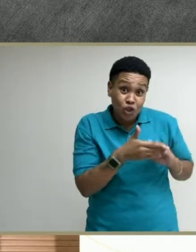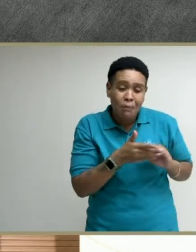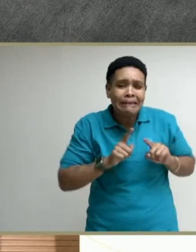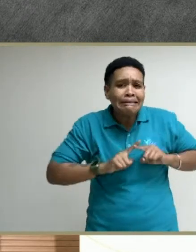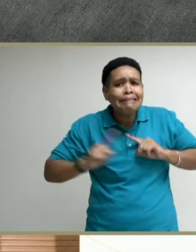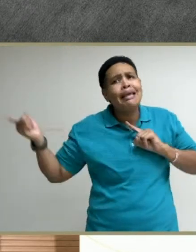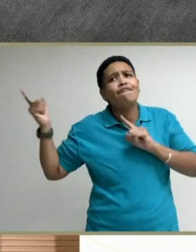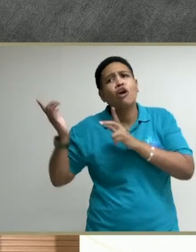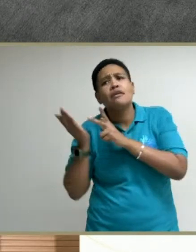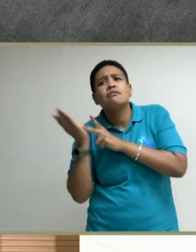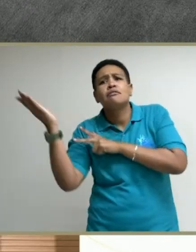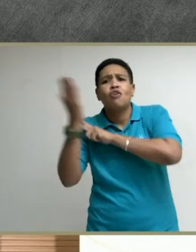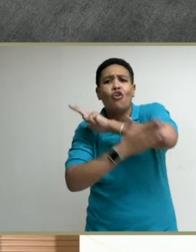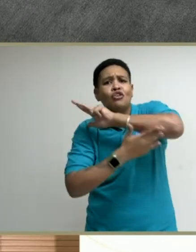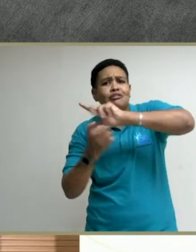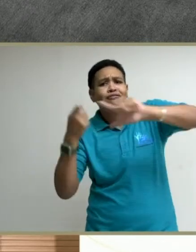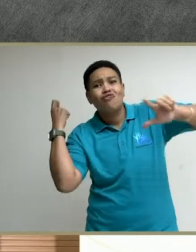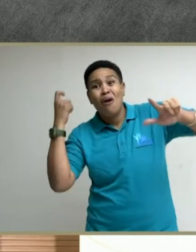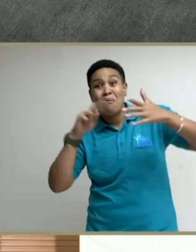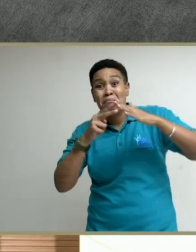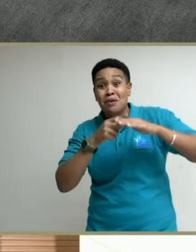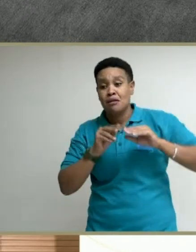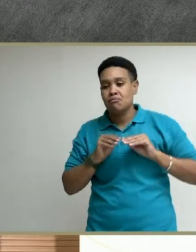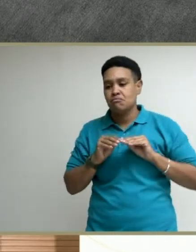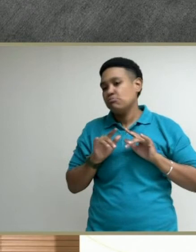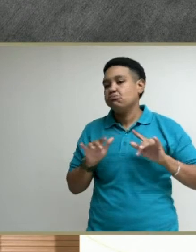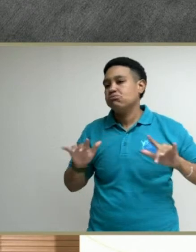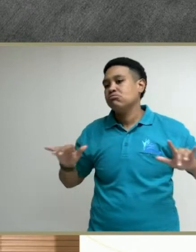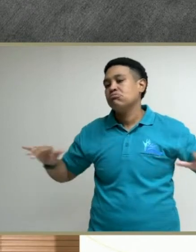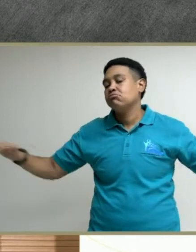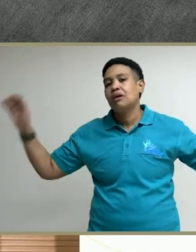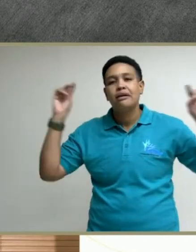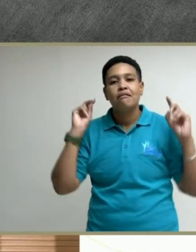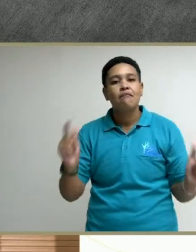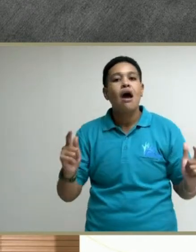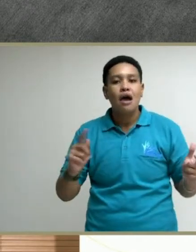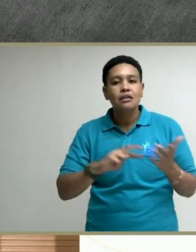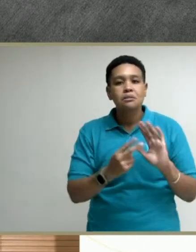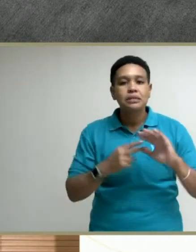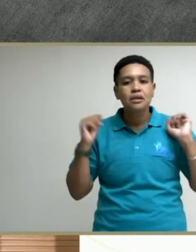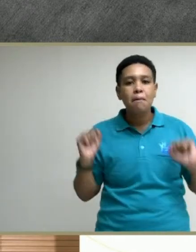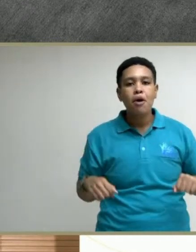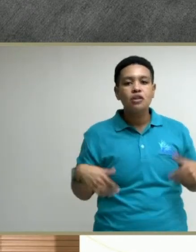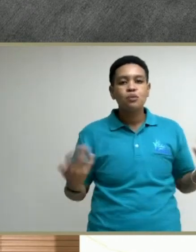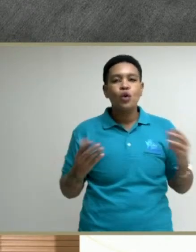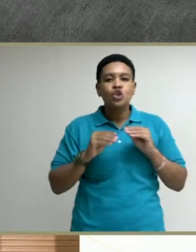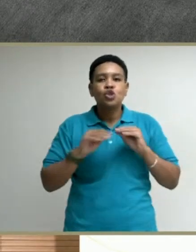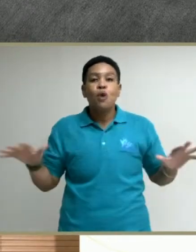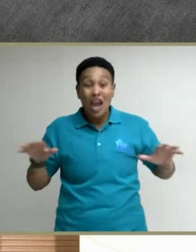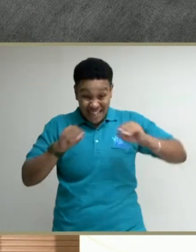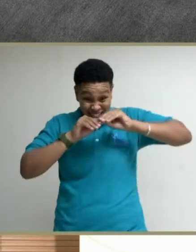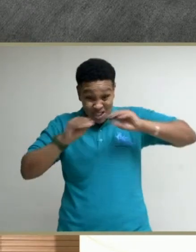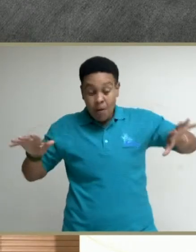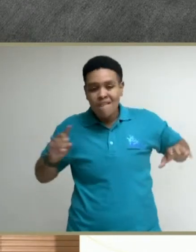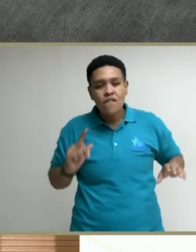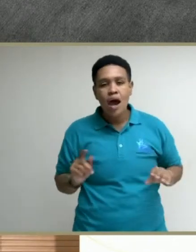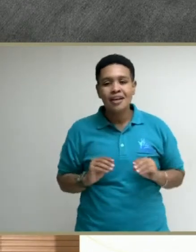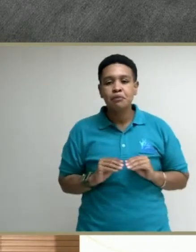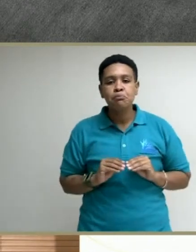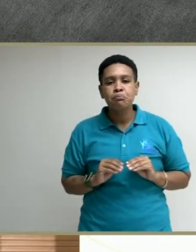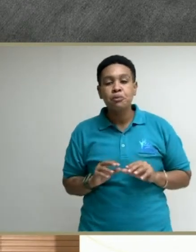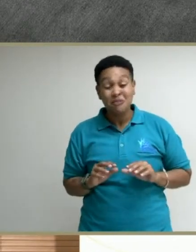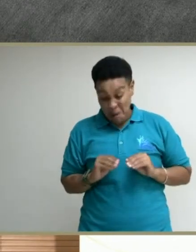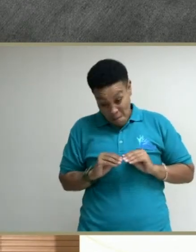more transmissible virus that comes into country, then there is the possibility of spread, and spread rapidly.